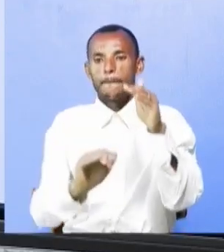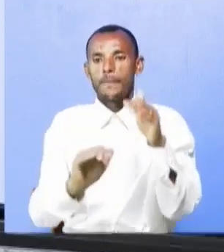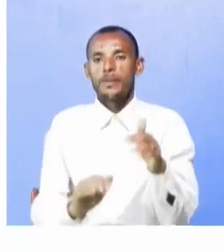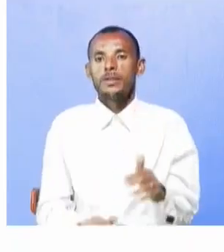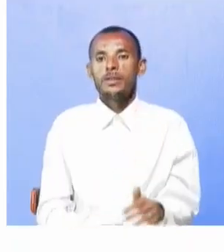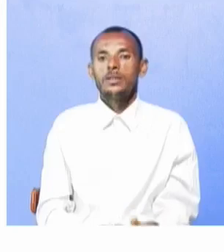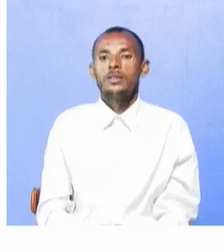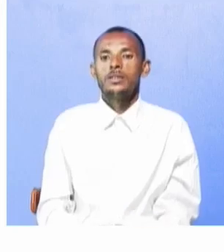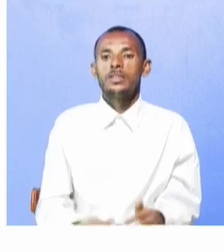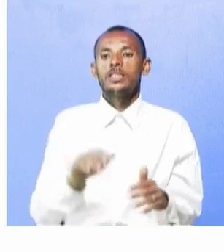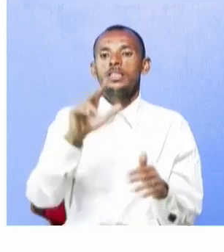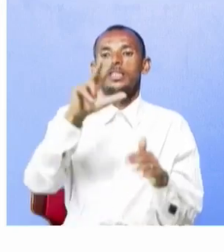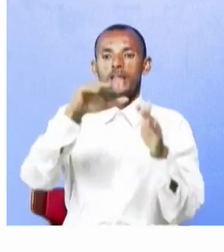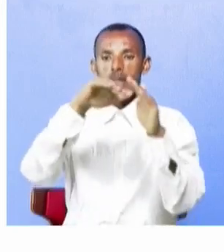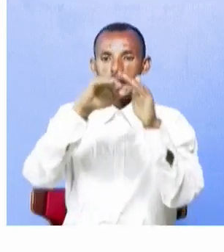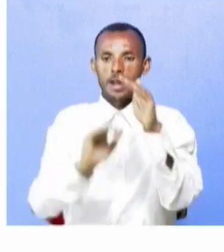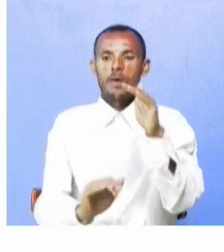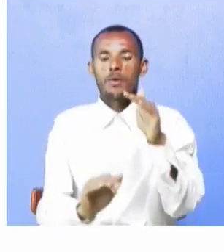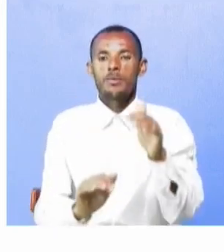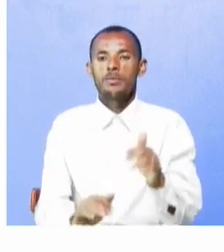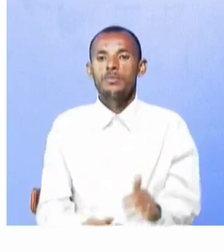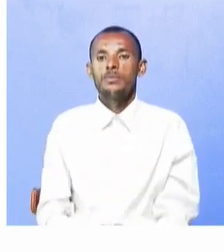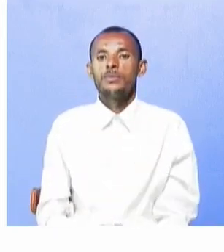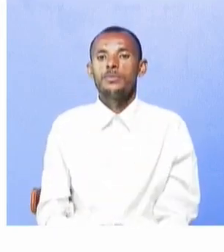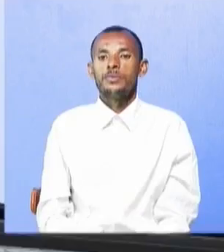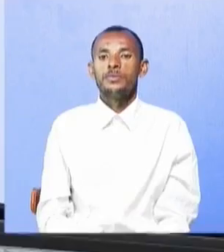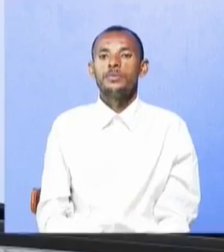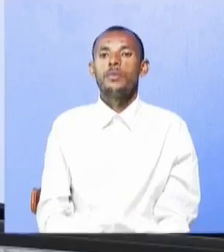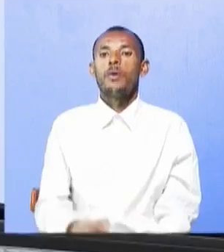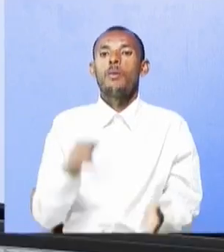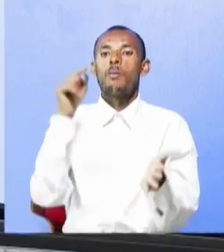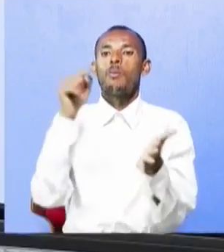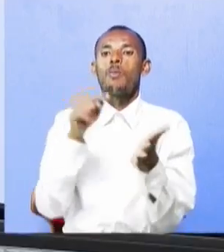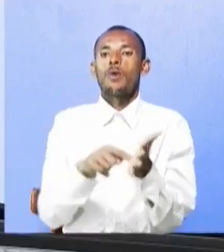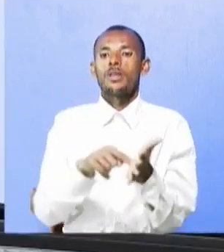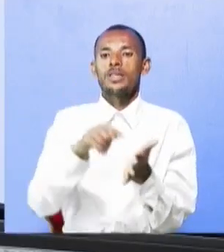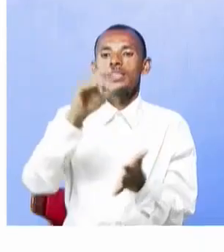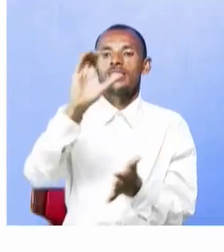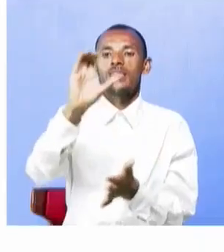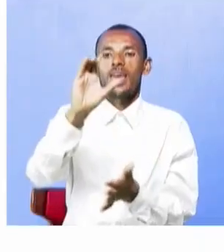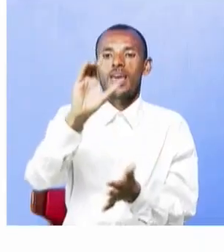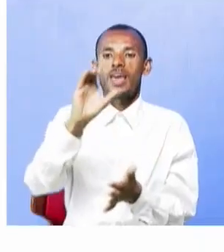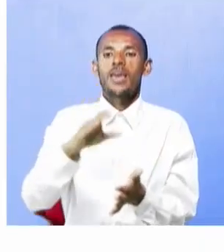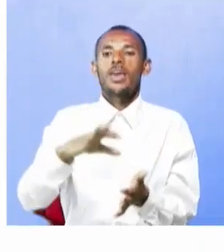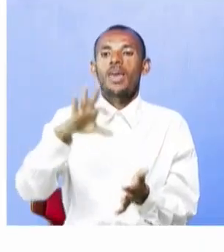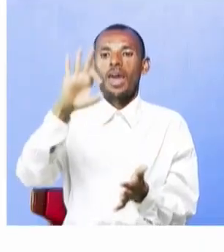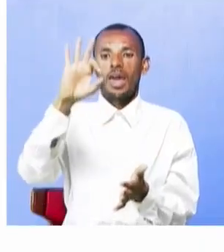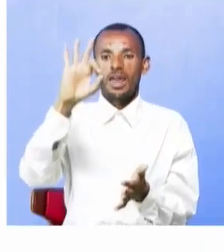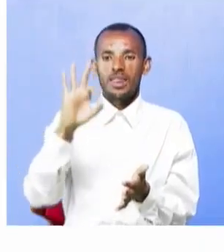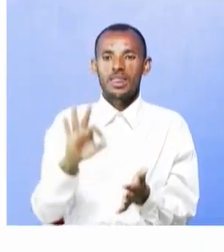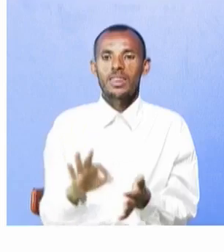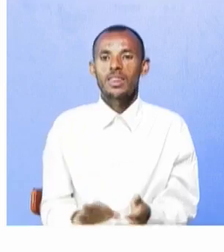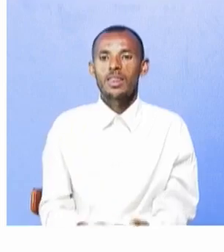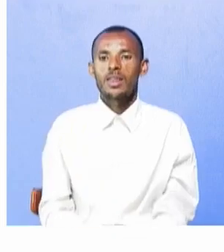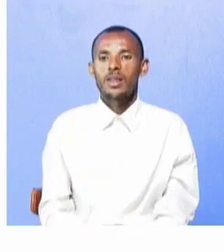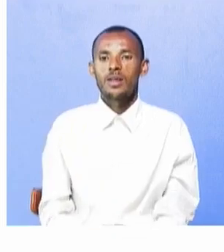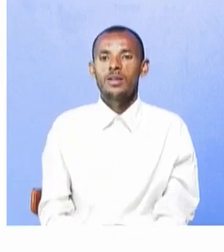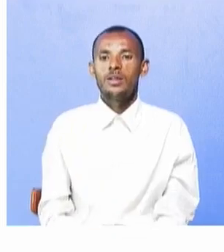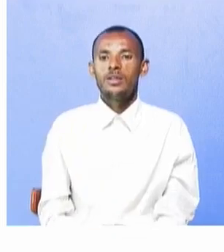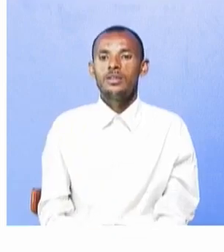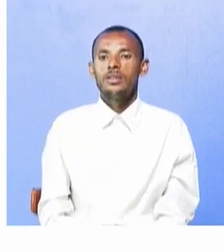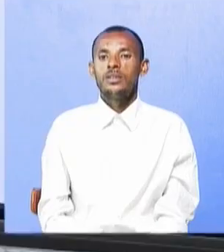3 units downward, okay? So point C is located somewhere around here,